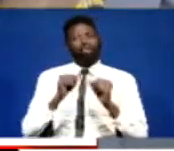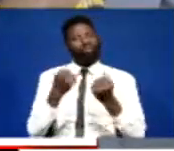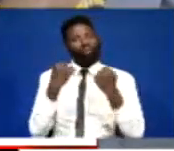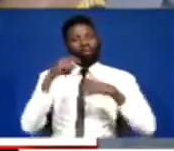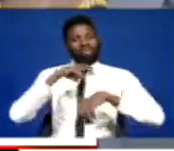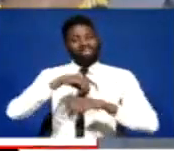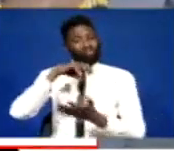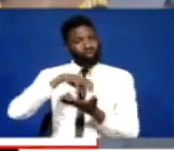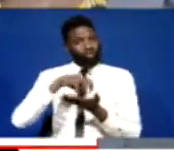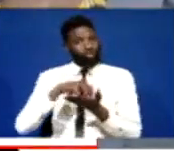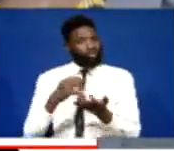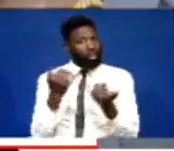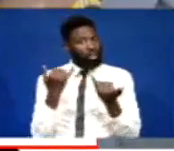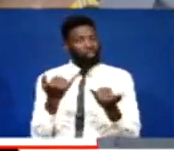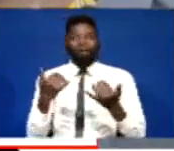another